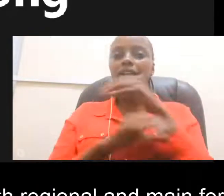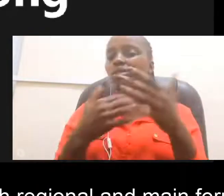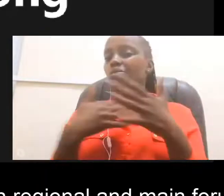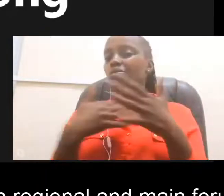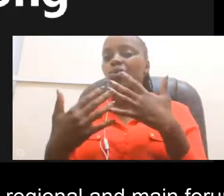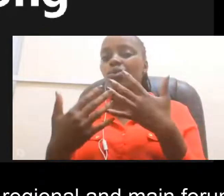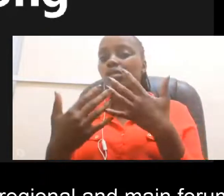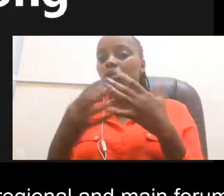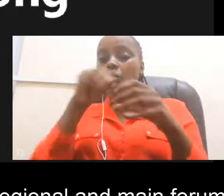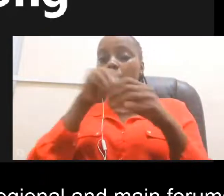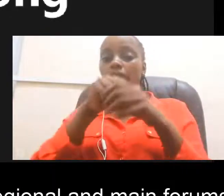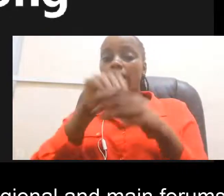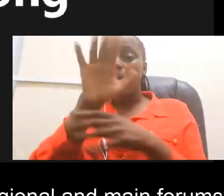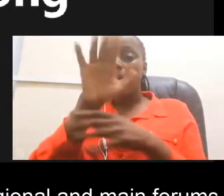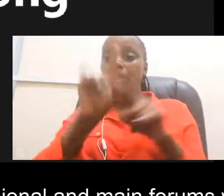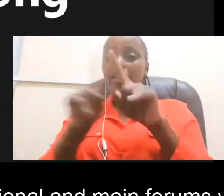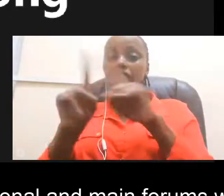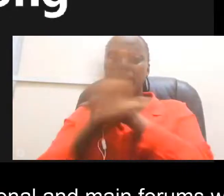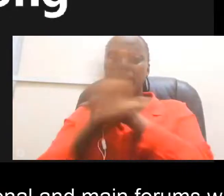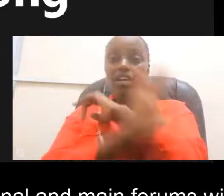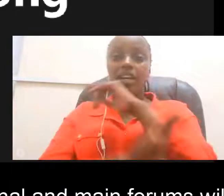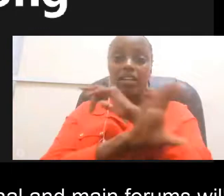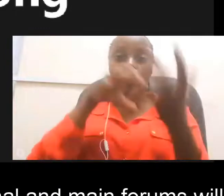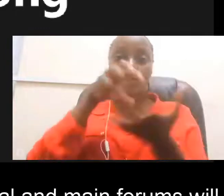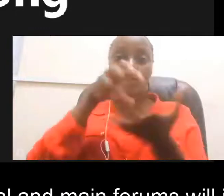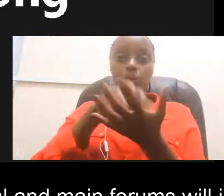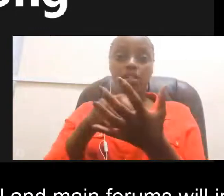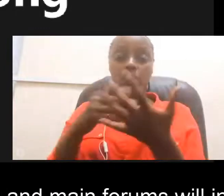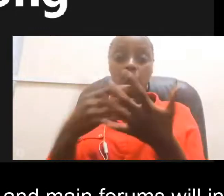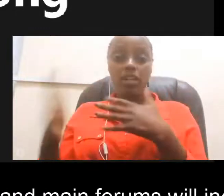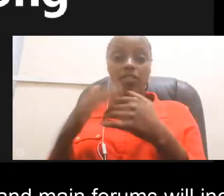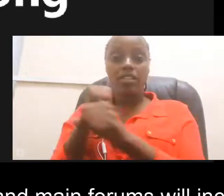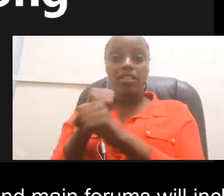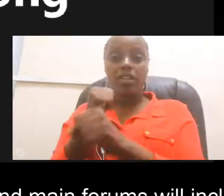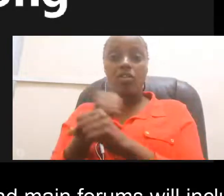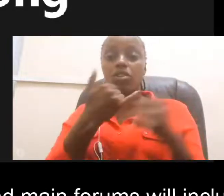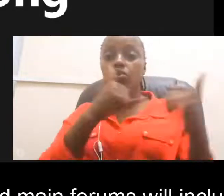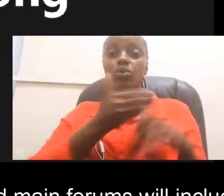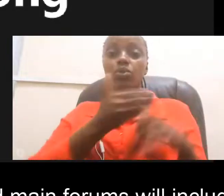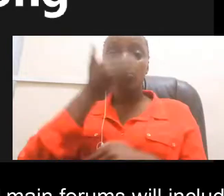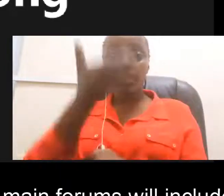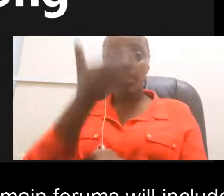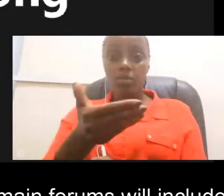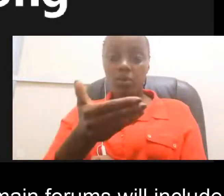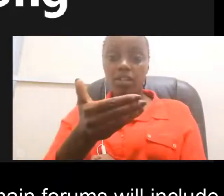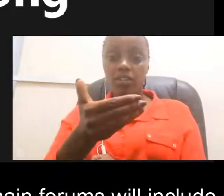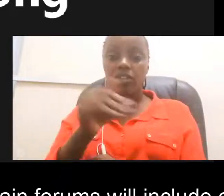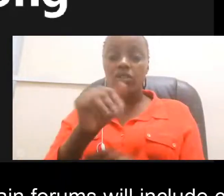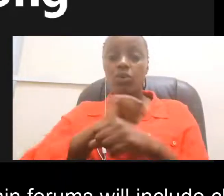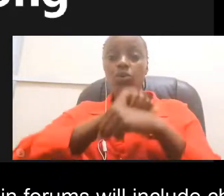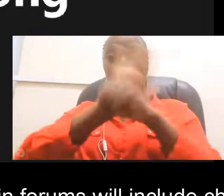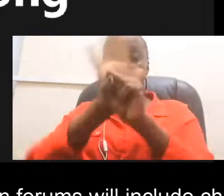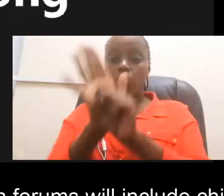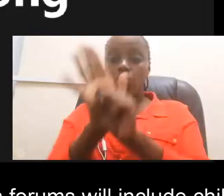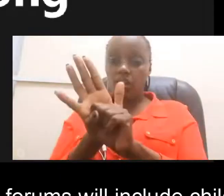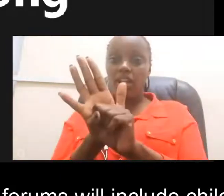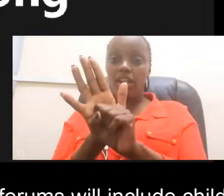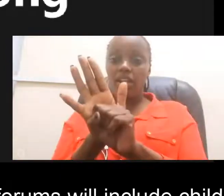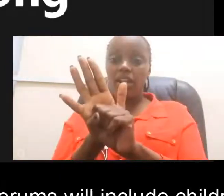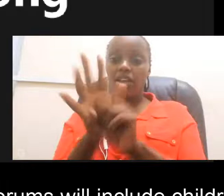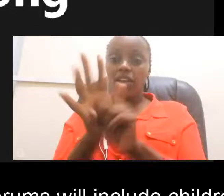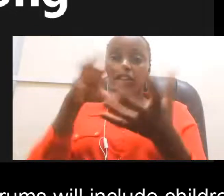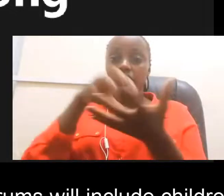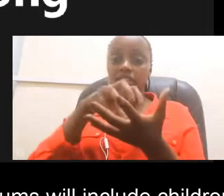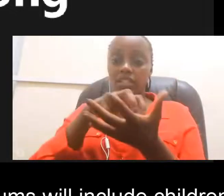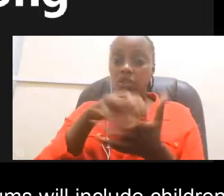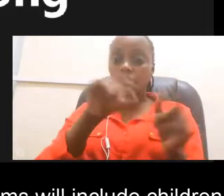within your different country contexts, even as you try to respond to the COVID-19 situation and